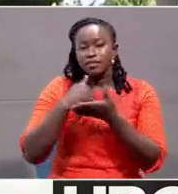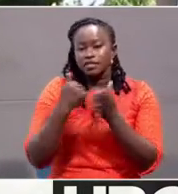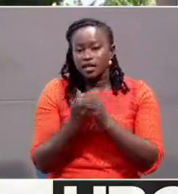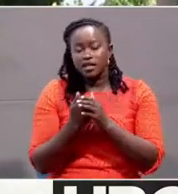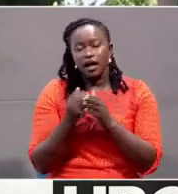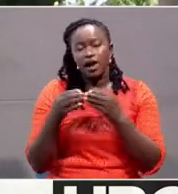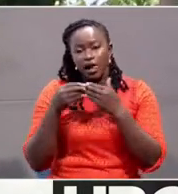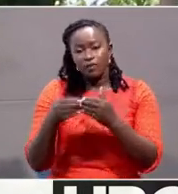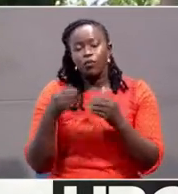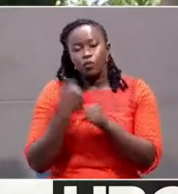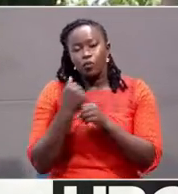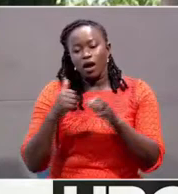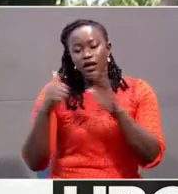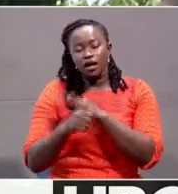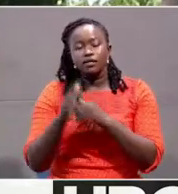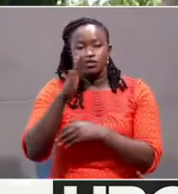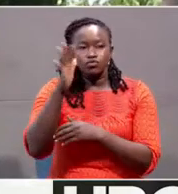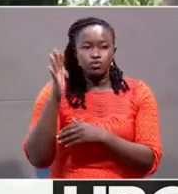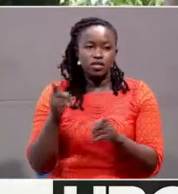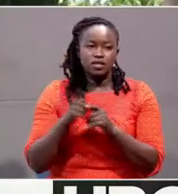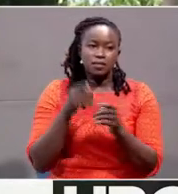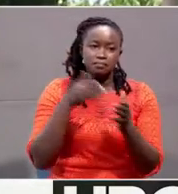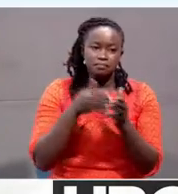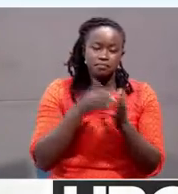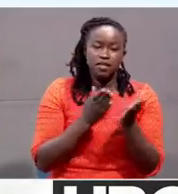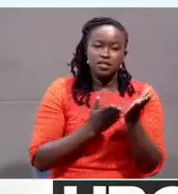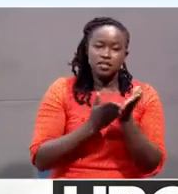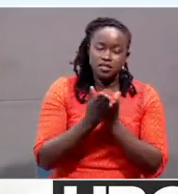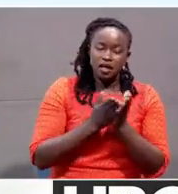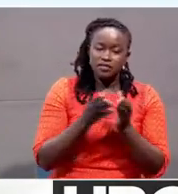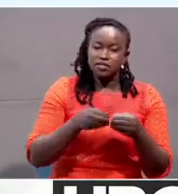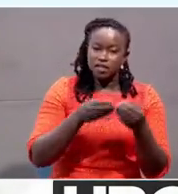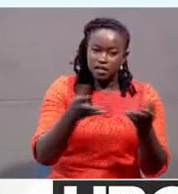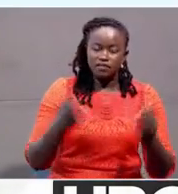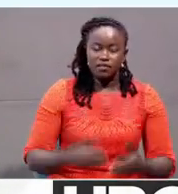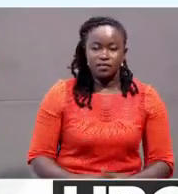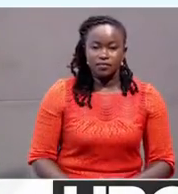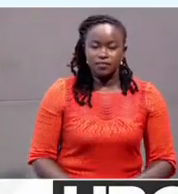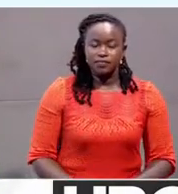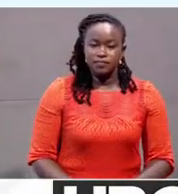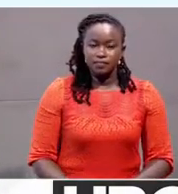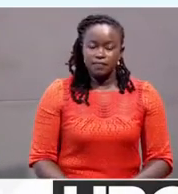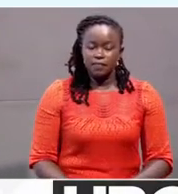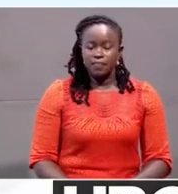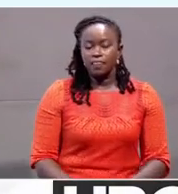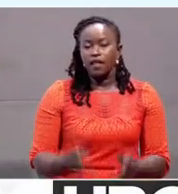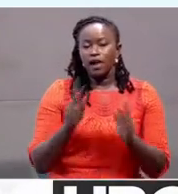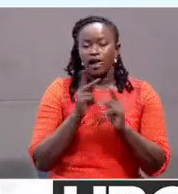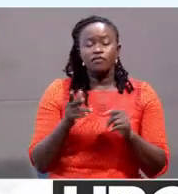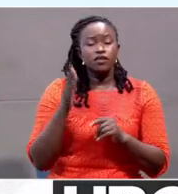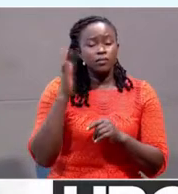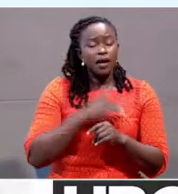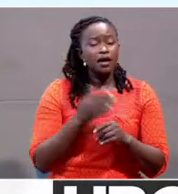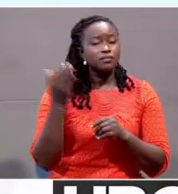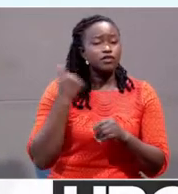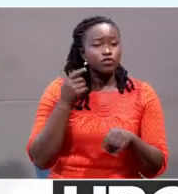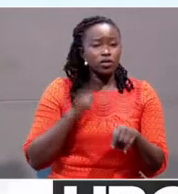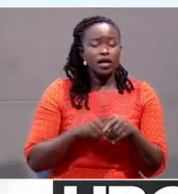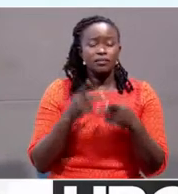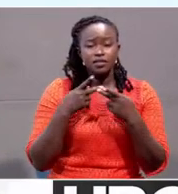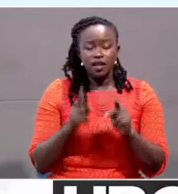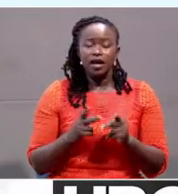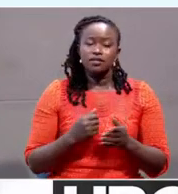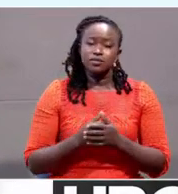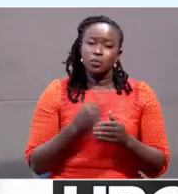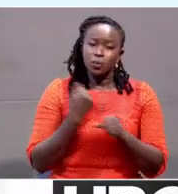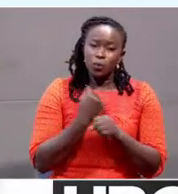to work under trees, hence affecting service delivery. Oh, very unfortunate. At the beginning I began operating